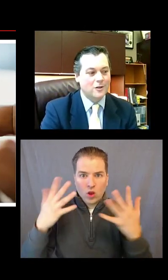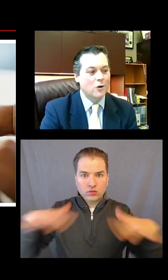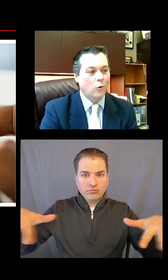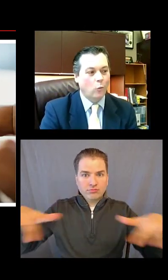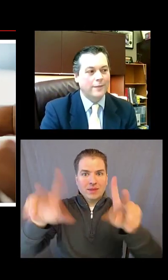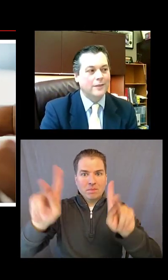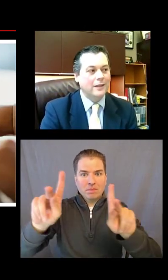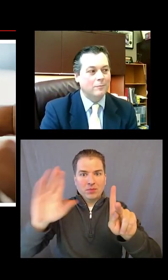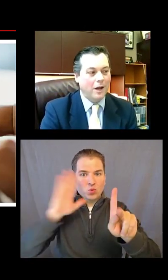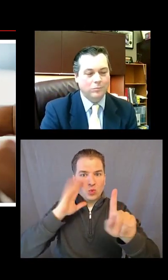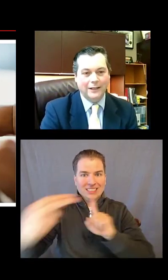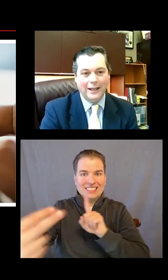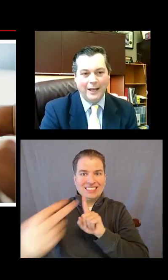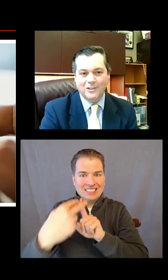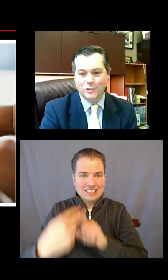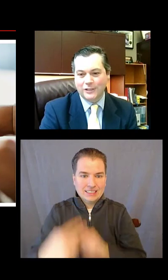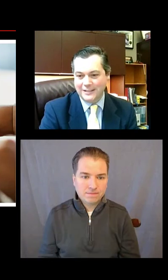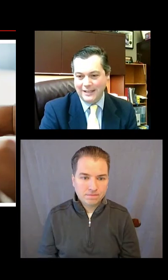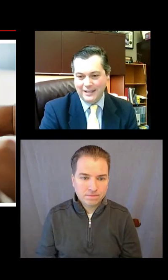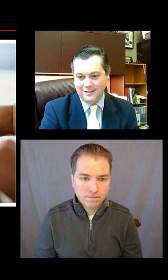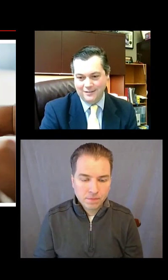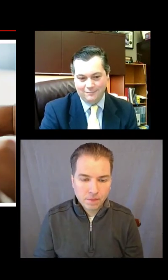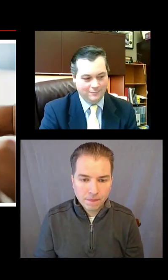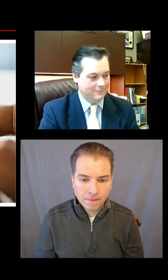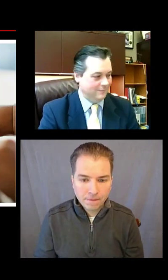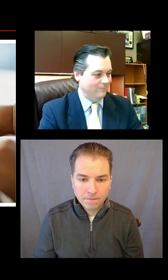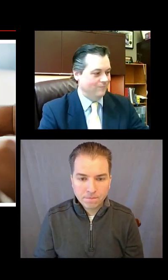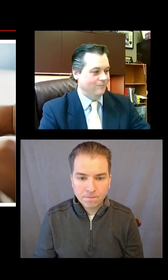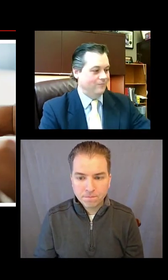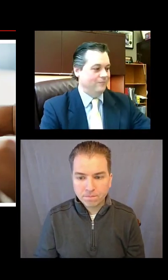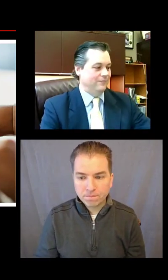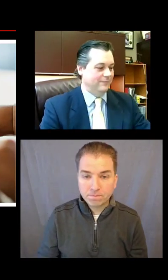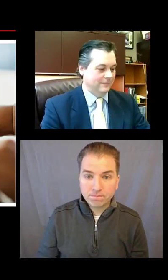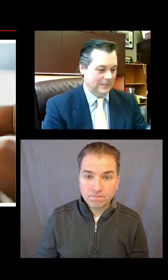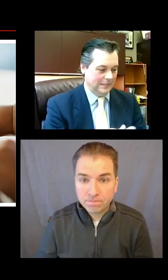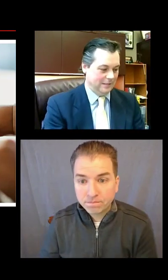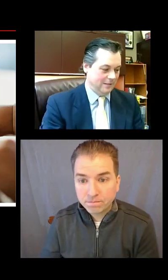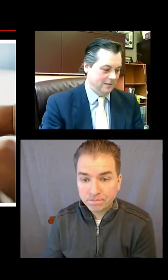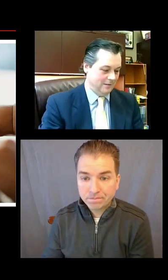of what the public actually sees.